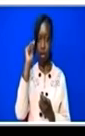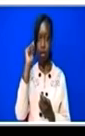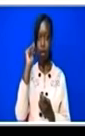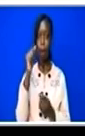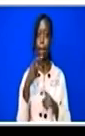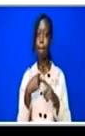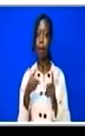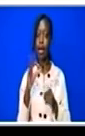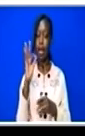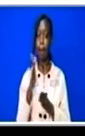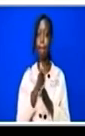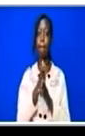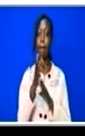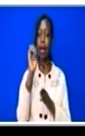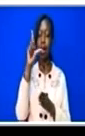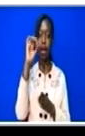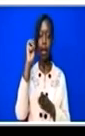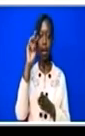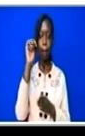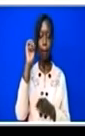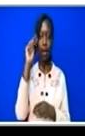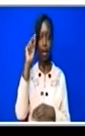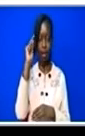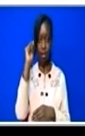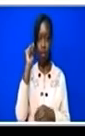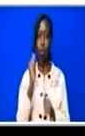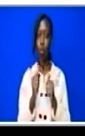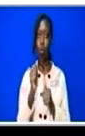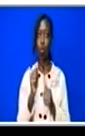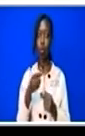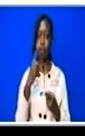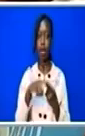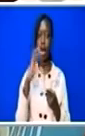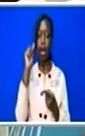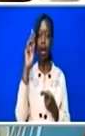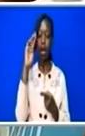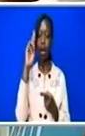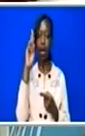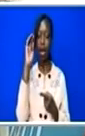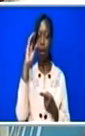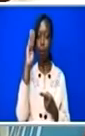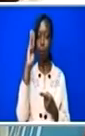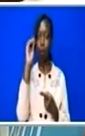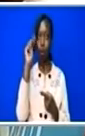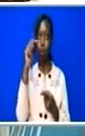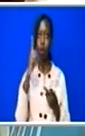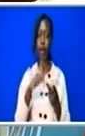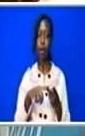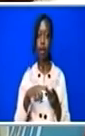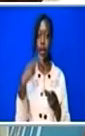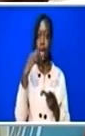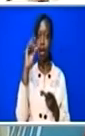have carbon, carbon. we have hydrogen, Is there oxygen? and then we